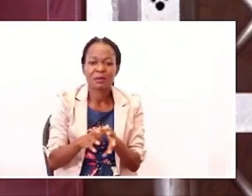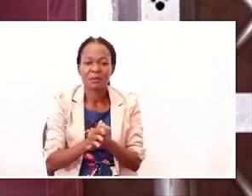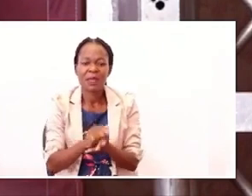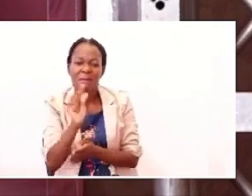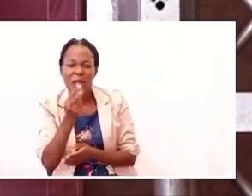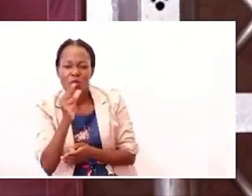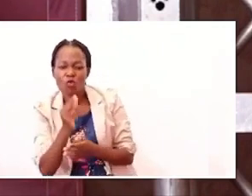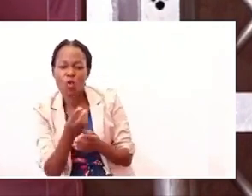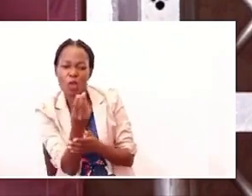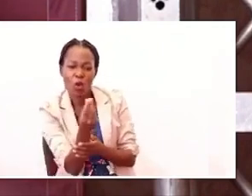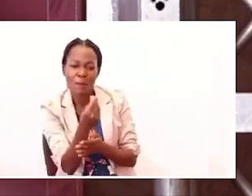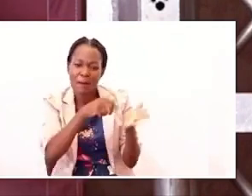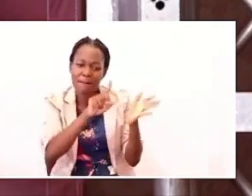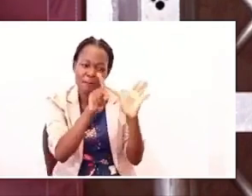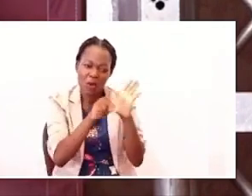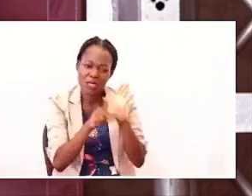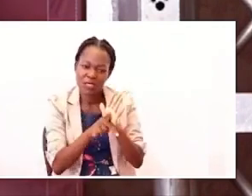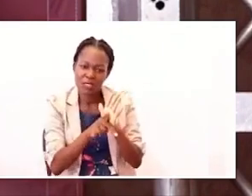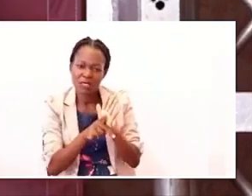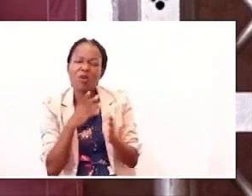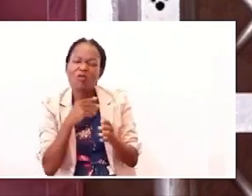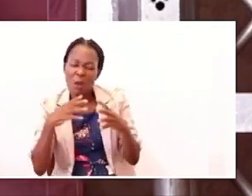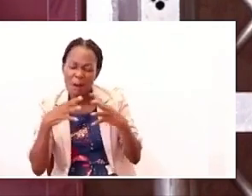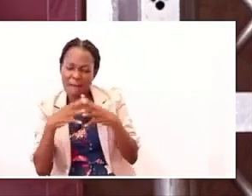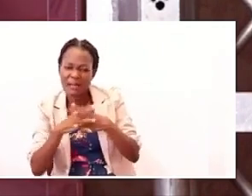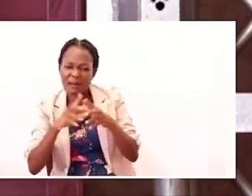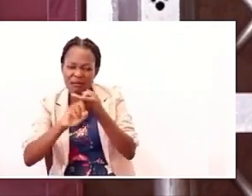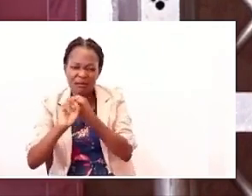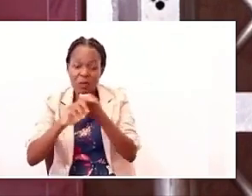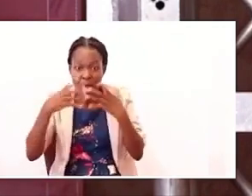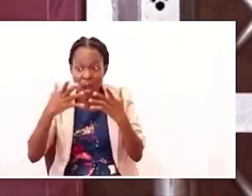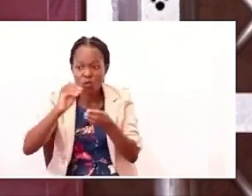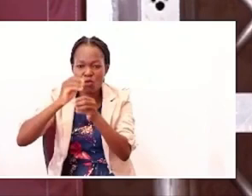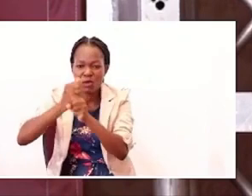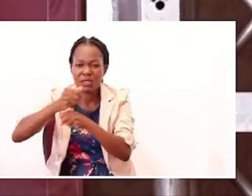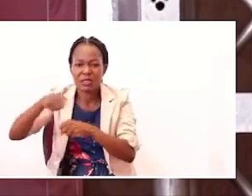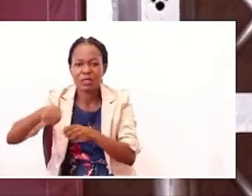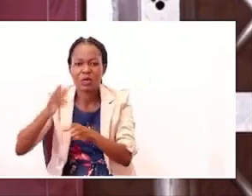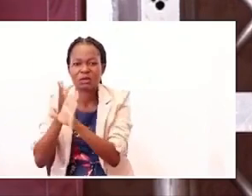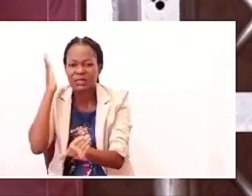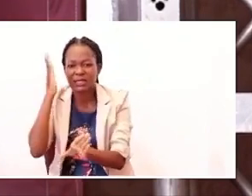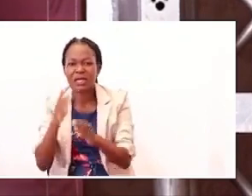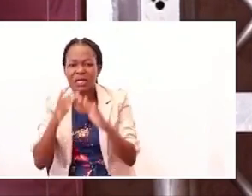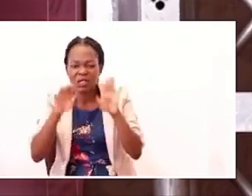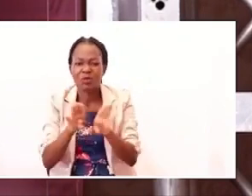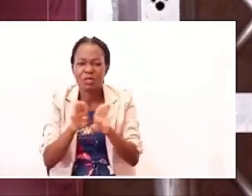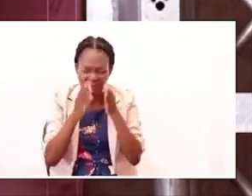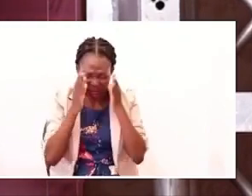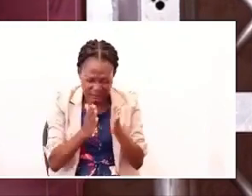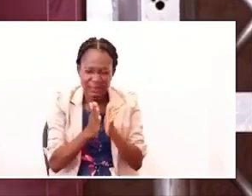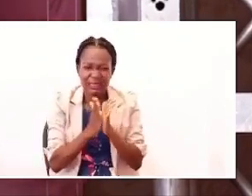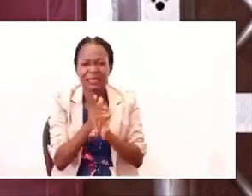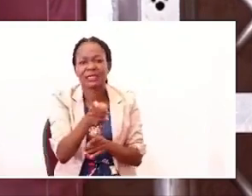policies must reflect pragmatism rather than a religious adherence to some